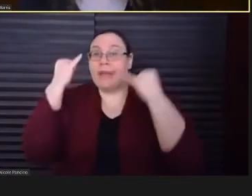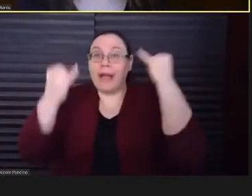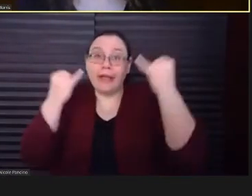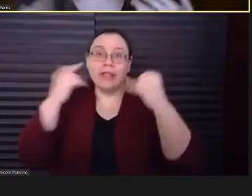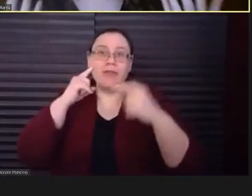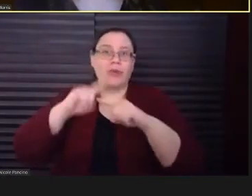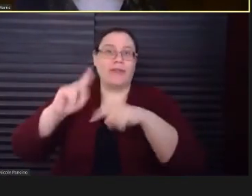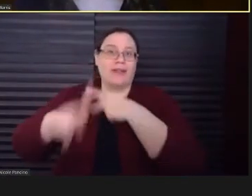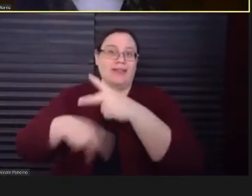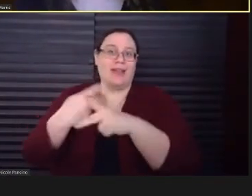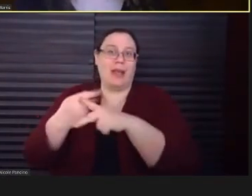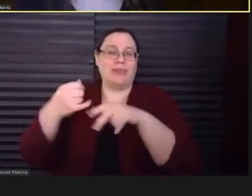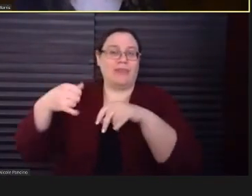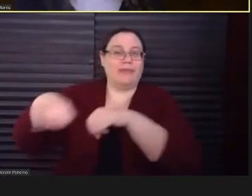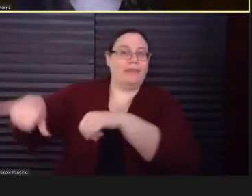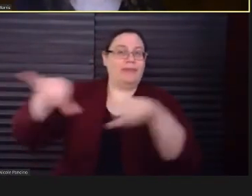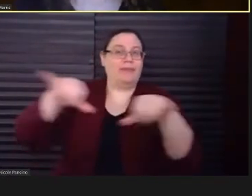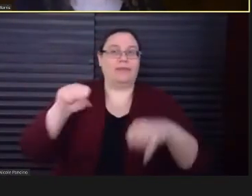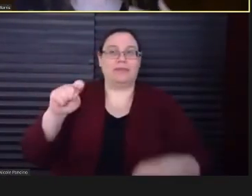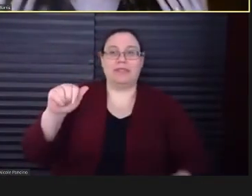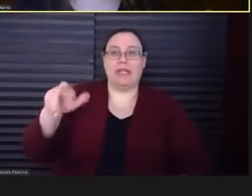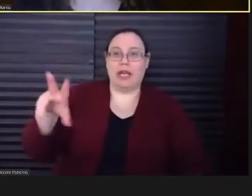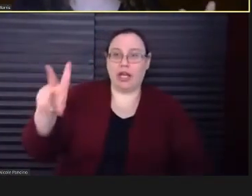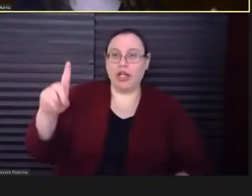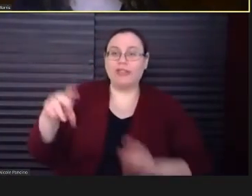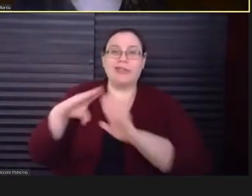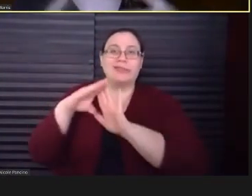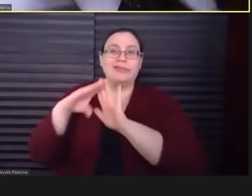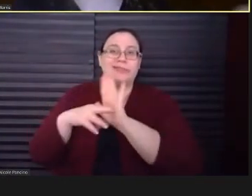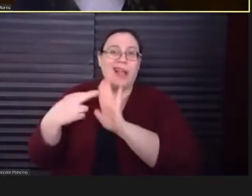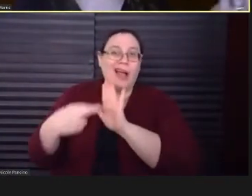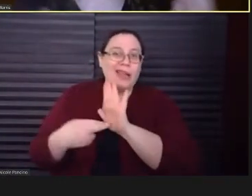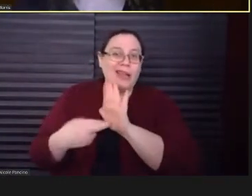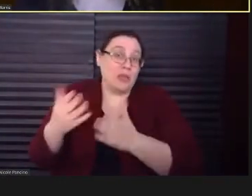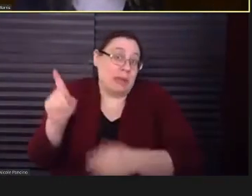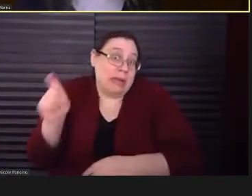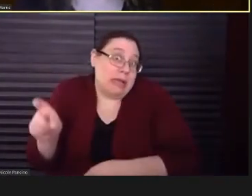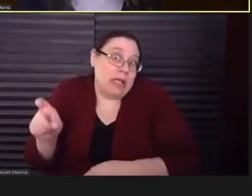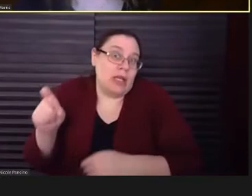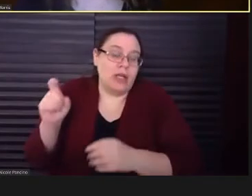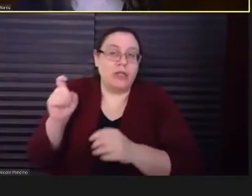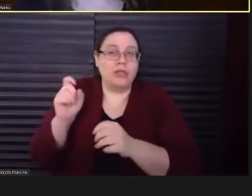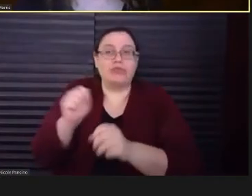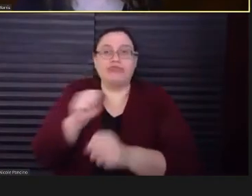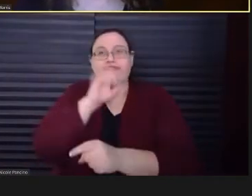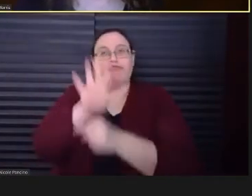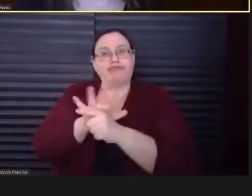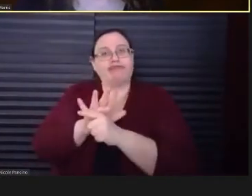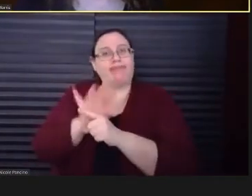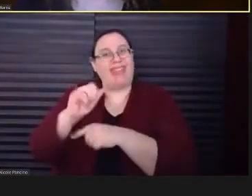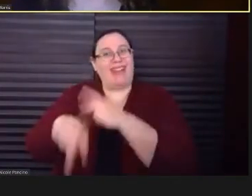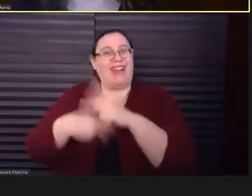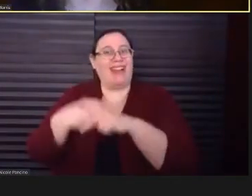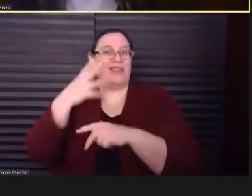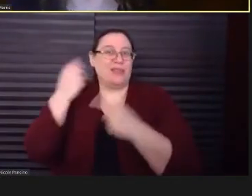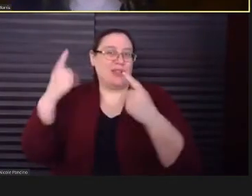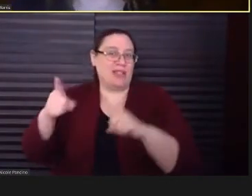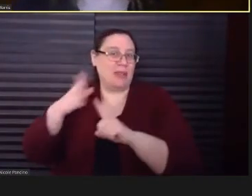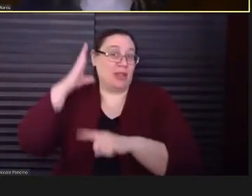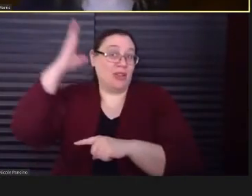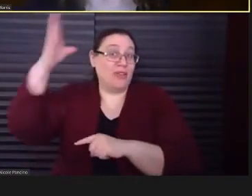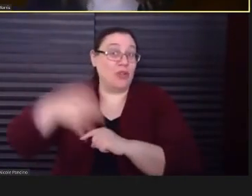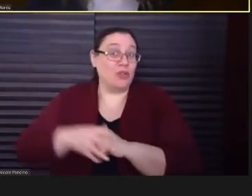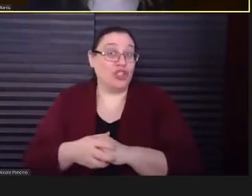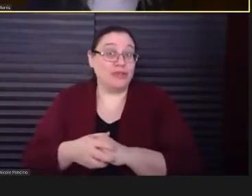of standards and guidelines that we might need to ensure these kinds of experiences in the future.